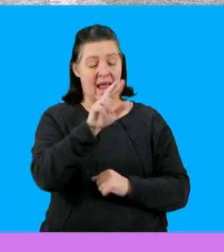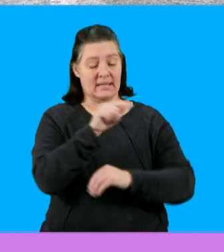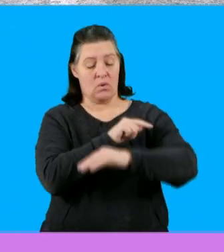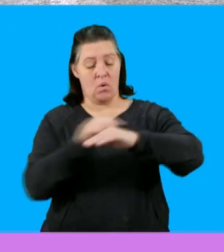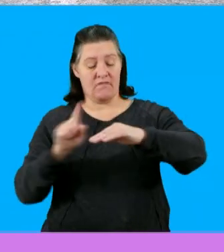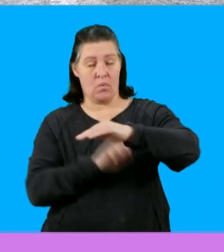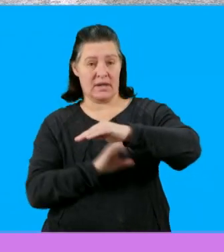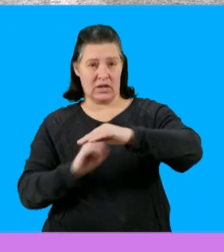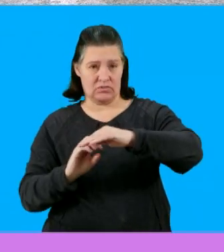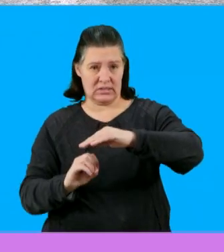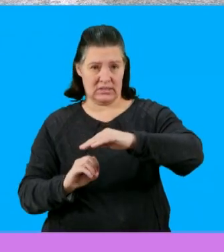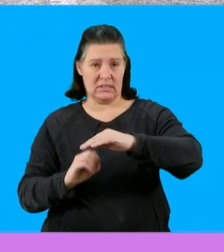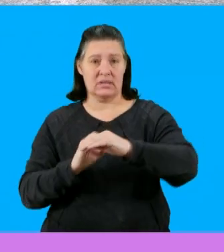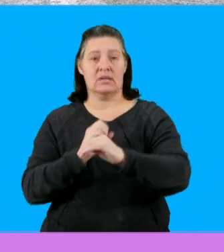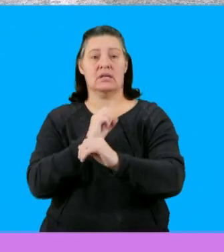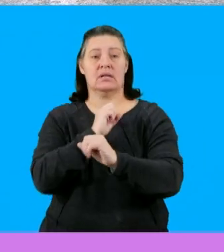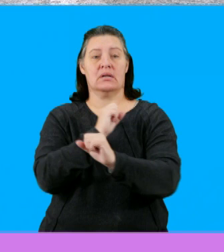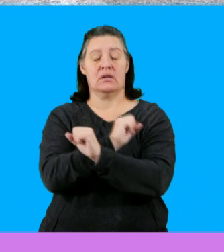by 100 multiplied by